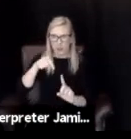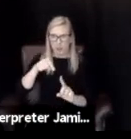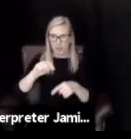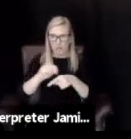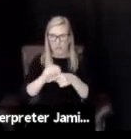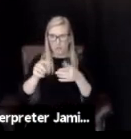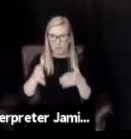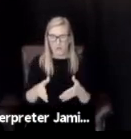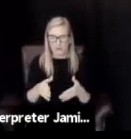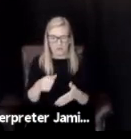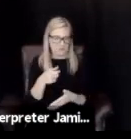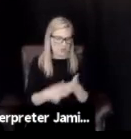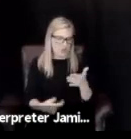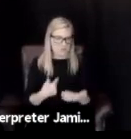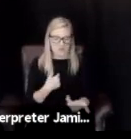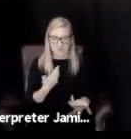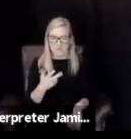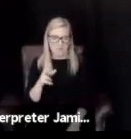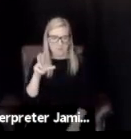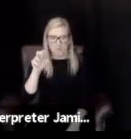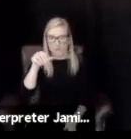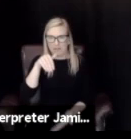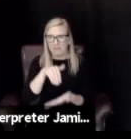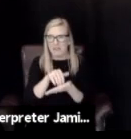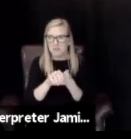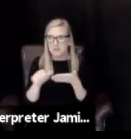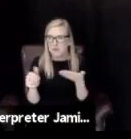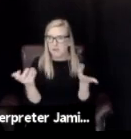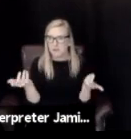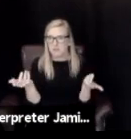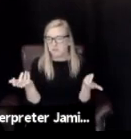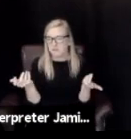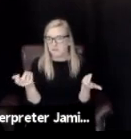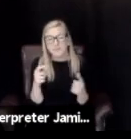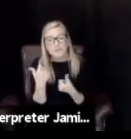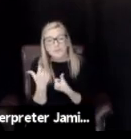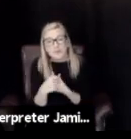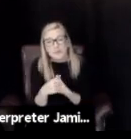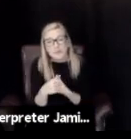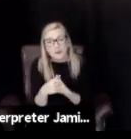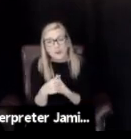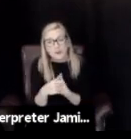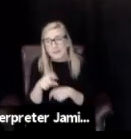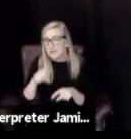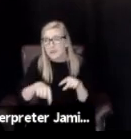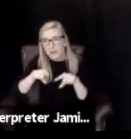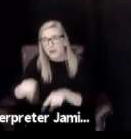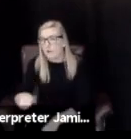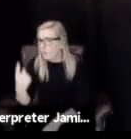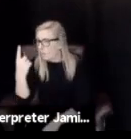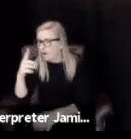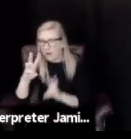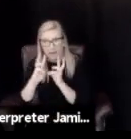$30,000 investment, because you're going to say, I'm going to present. Remember, don't just go with one workshop, go with a